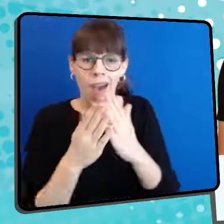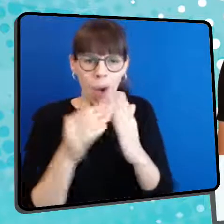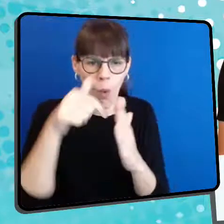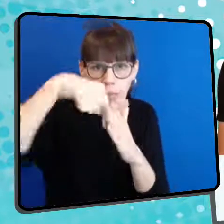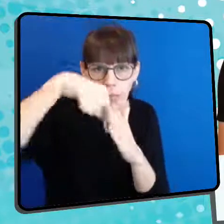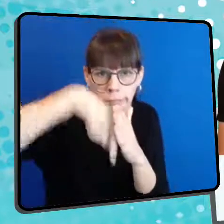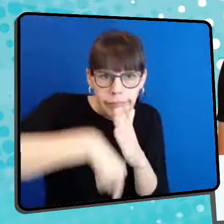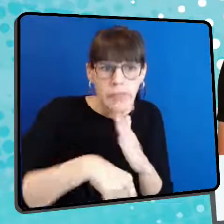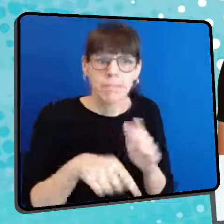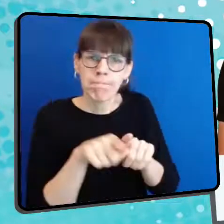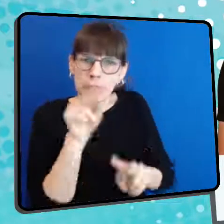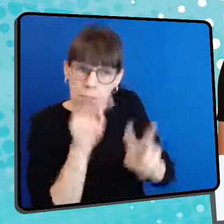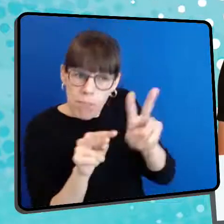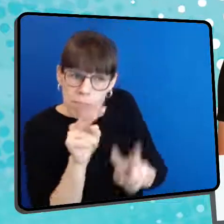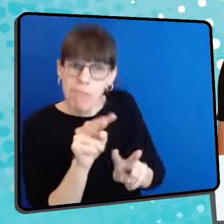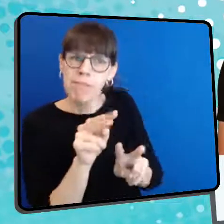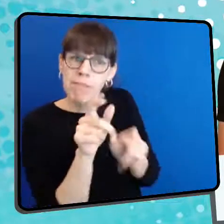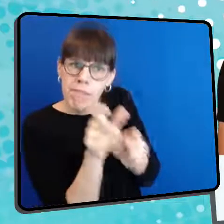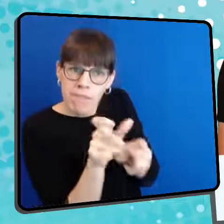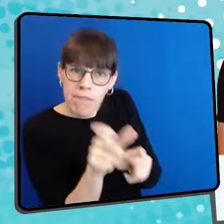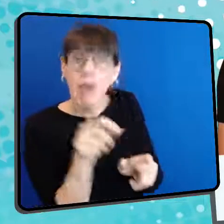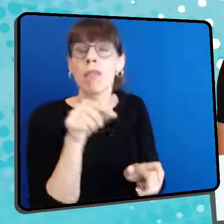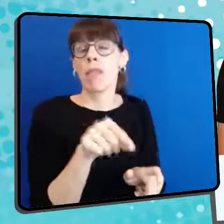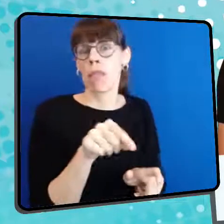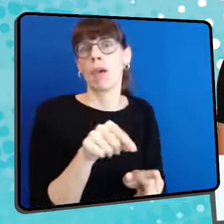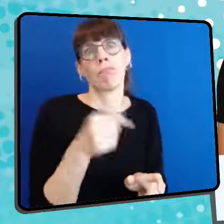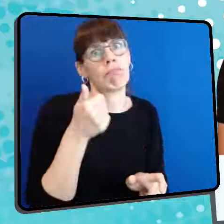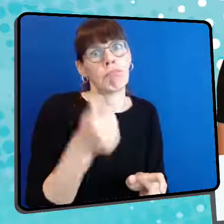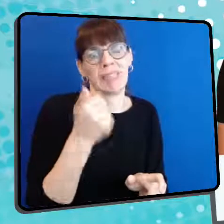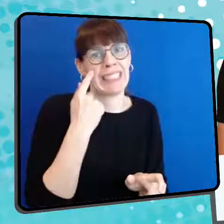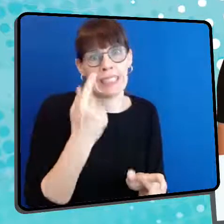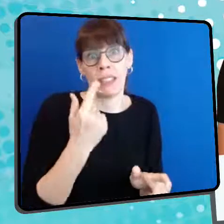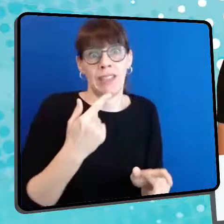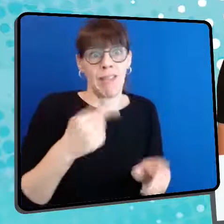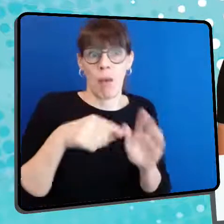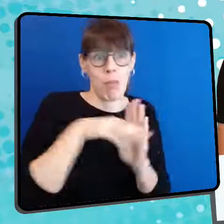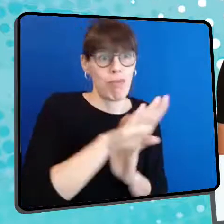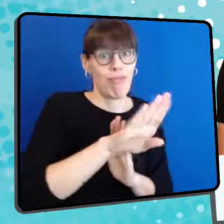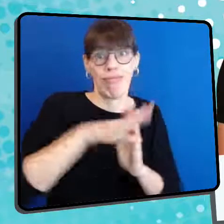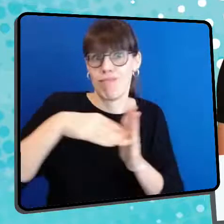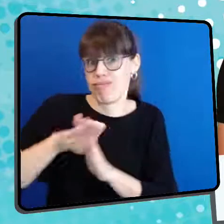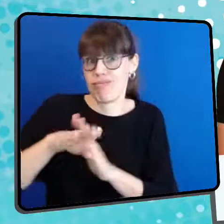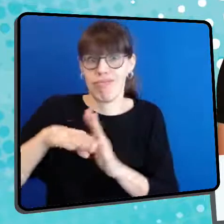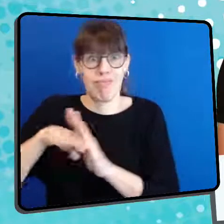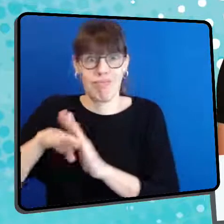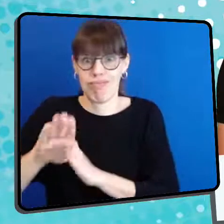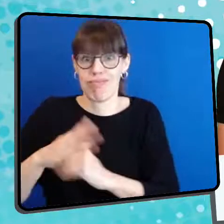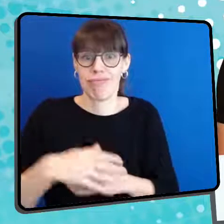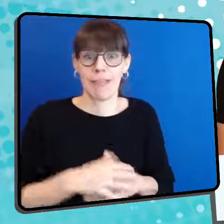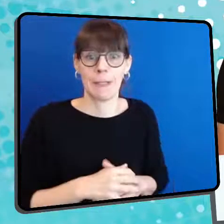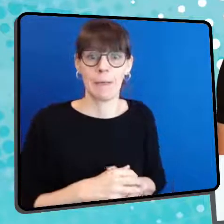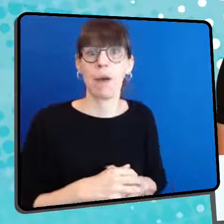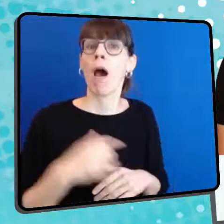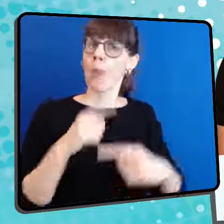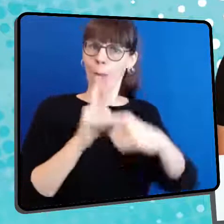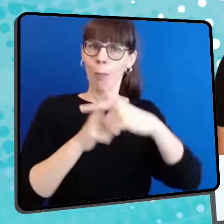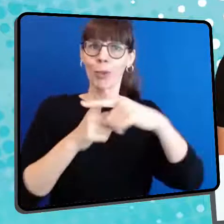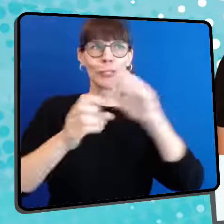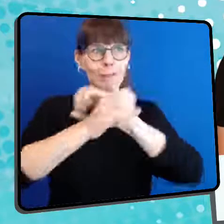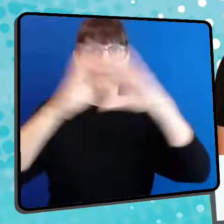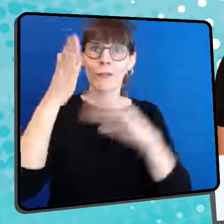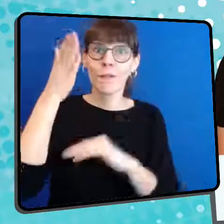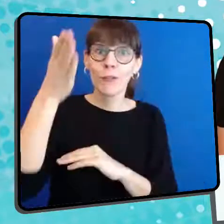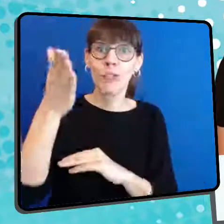mind. It's getting better. So I'm positive about the future, but we're not there yet. It's quite hard work for the